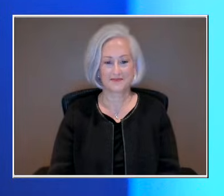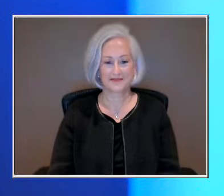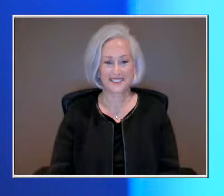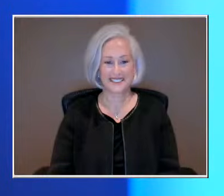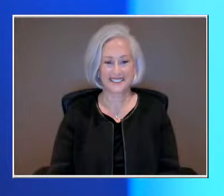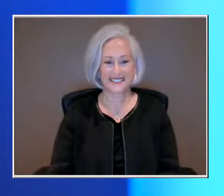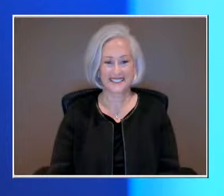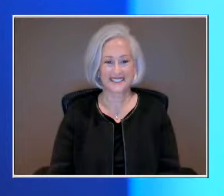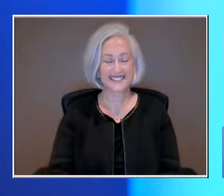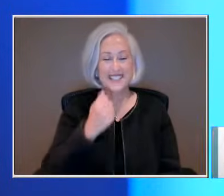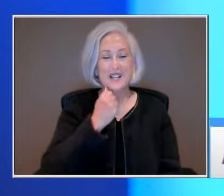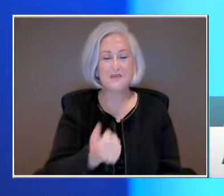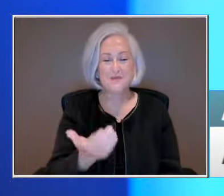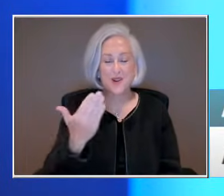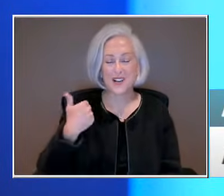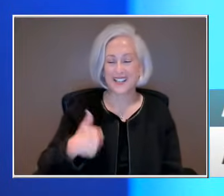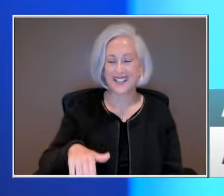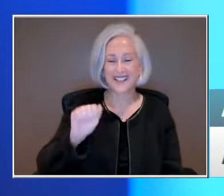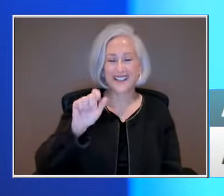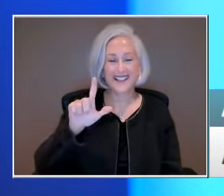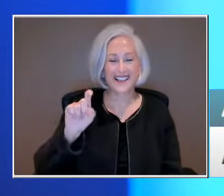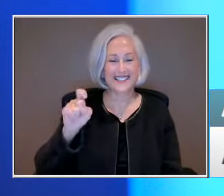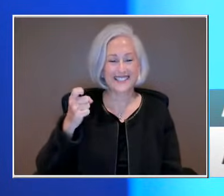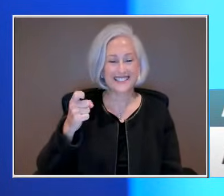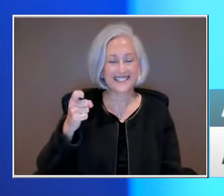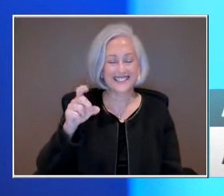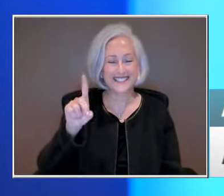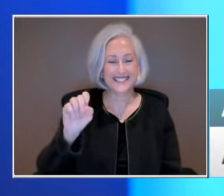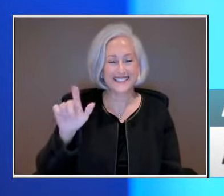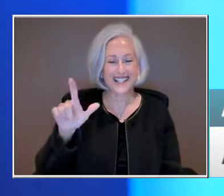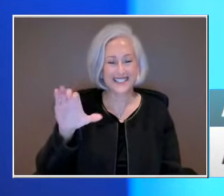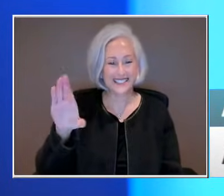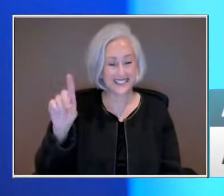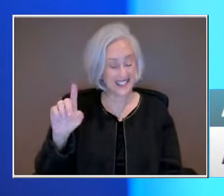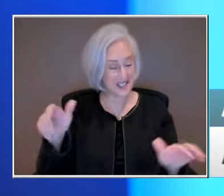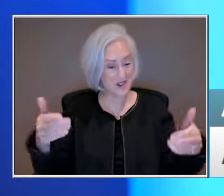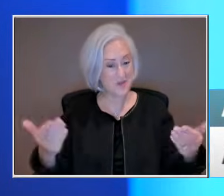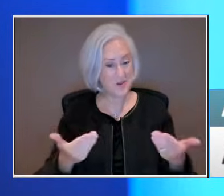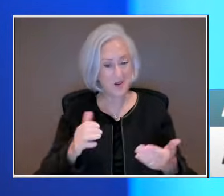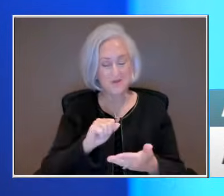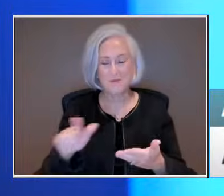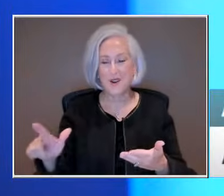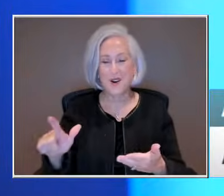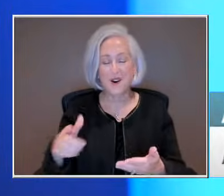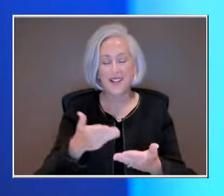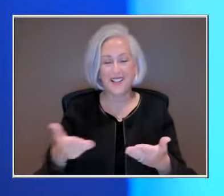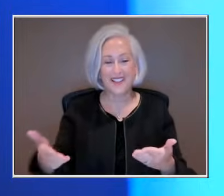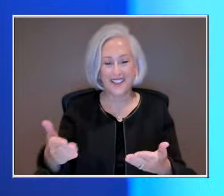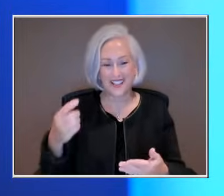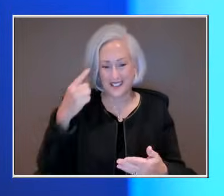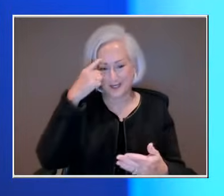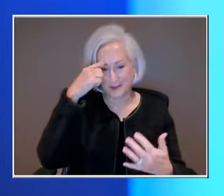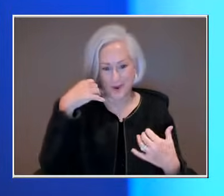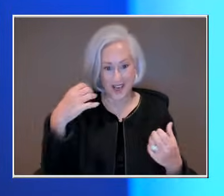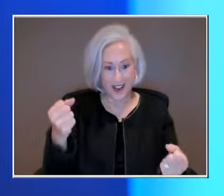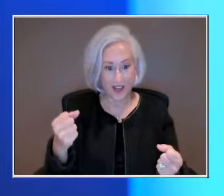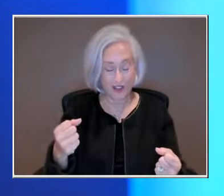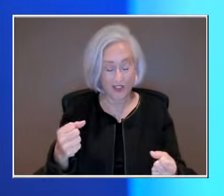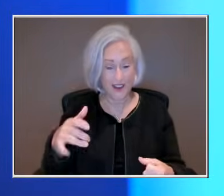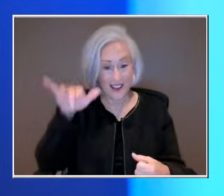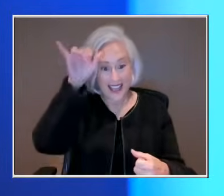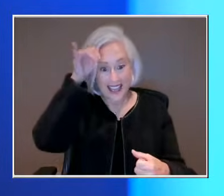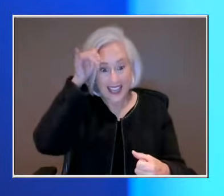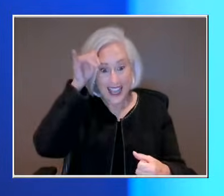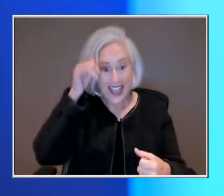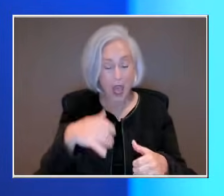Good morning, I'm Alexis Del Cid. Welcome to All Things Brain Health. Cowbells are not something you'd expect to see or hear when it comes to